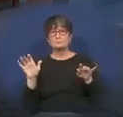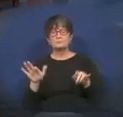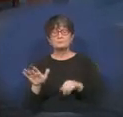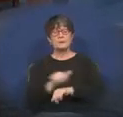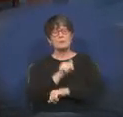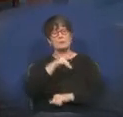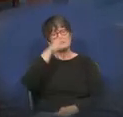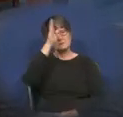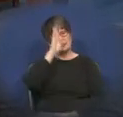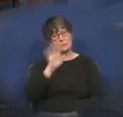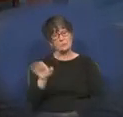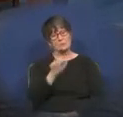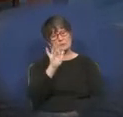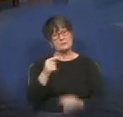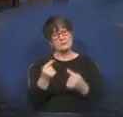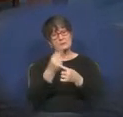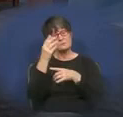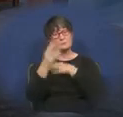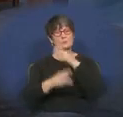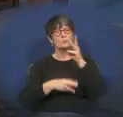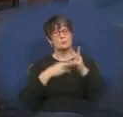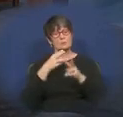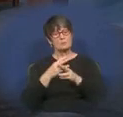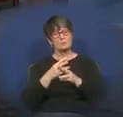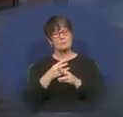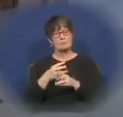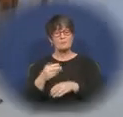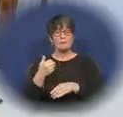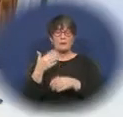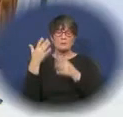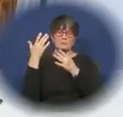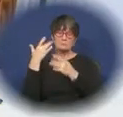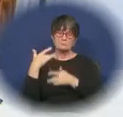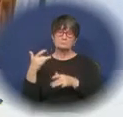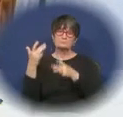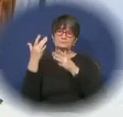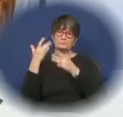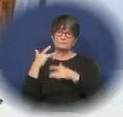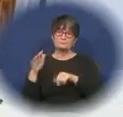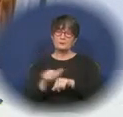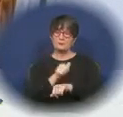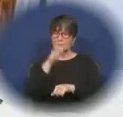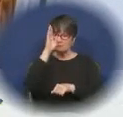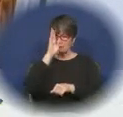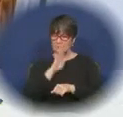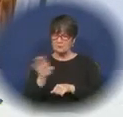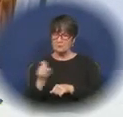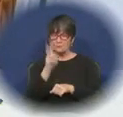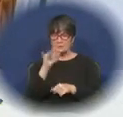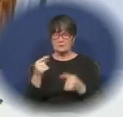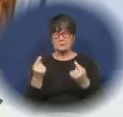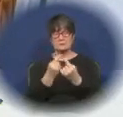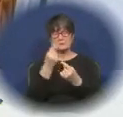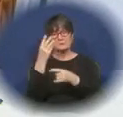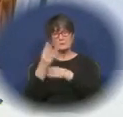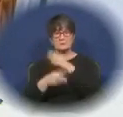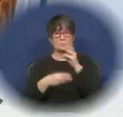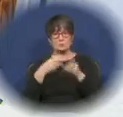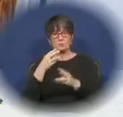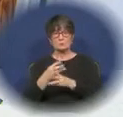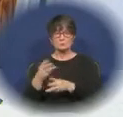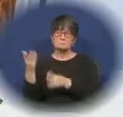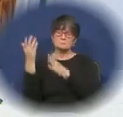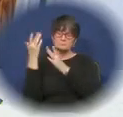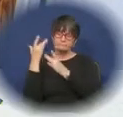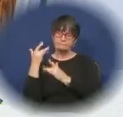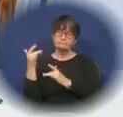Lamb of God, you take away the sins of the world, have mercy on us. Lamb of God, you take away the sins of the